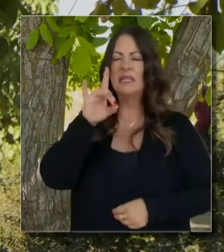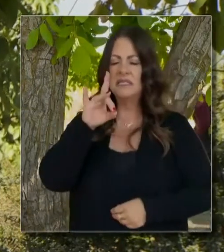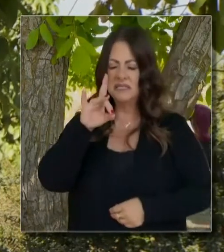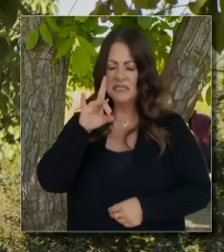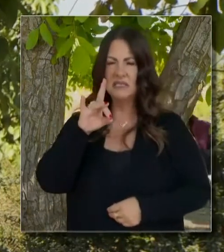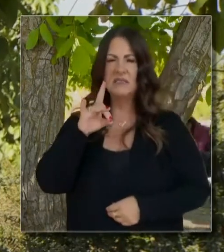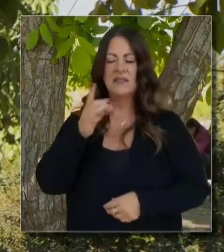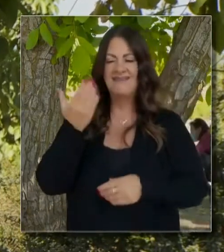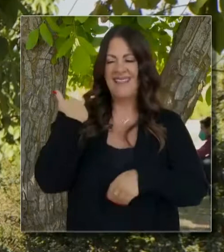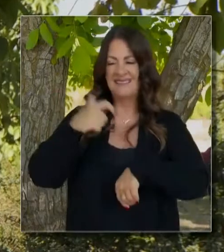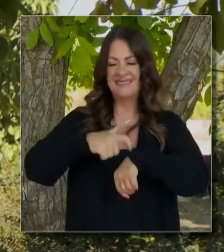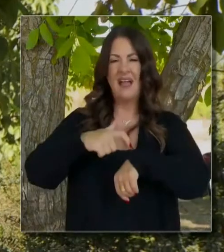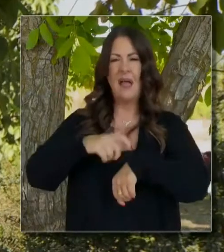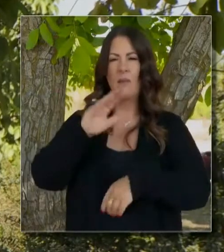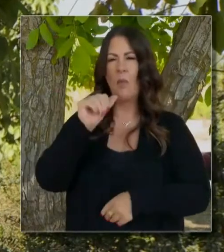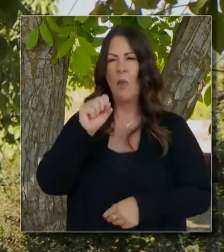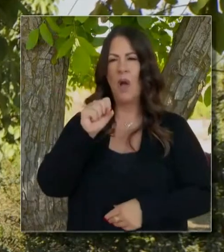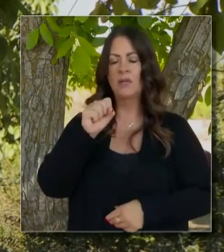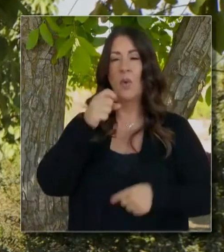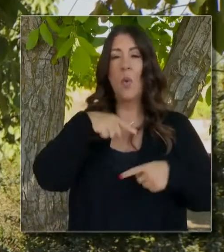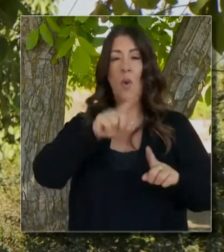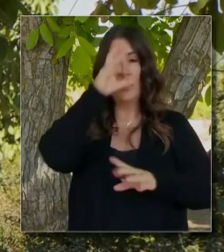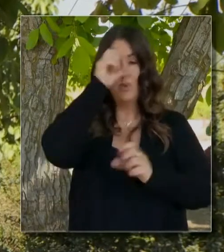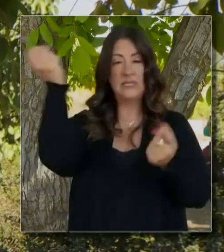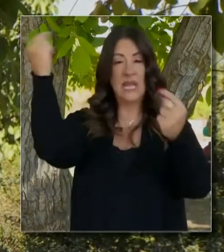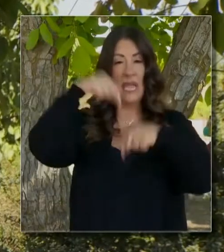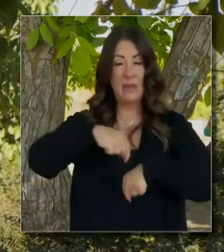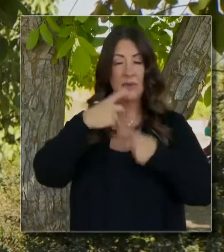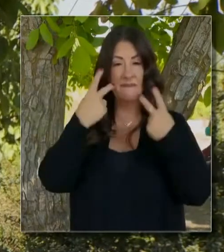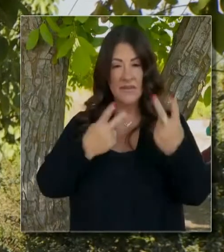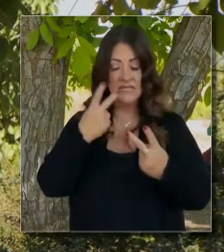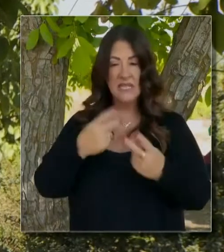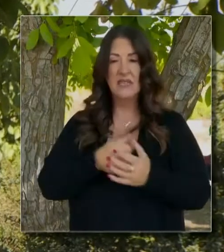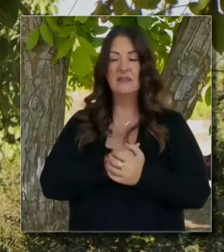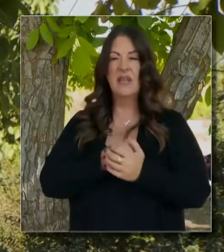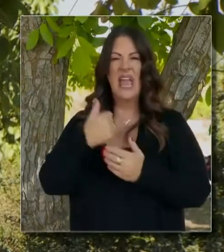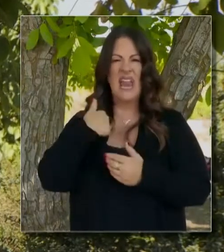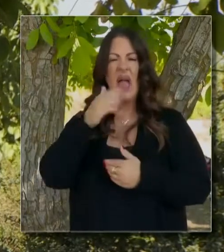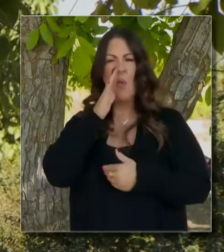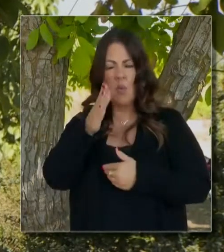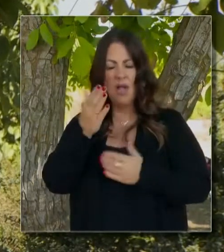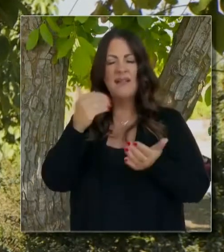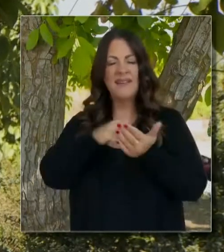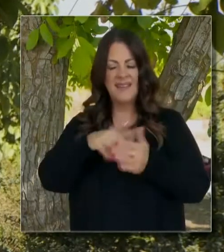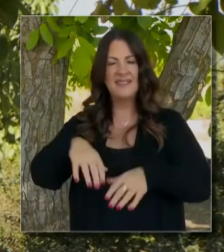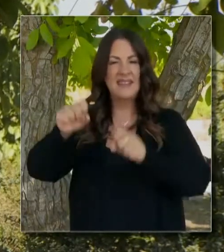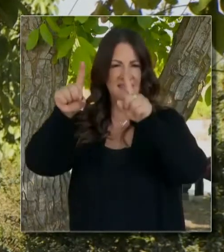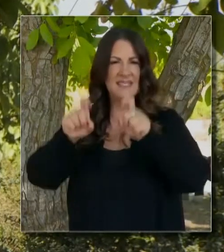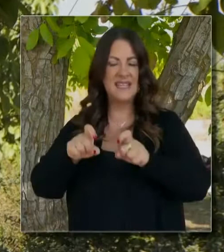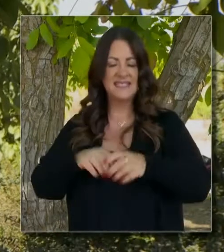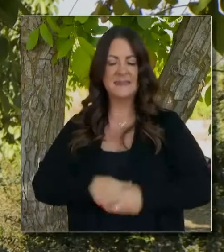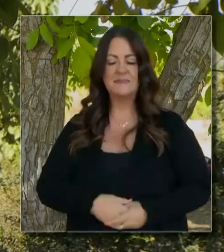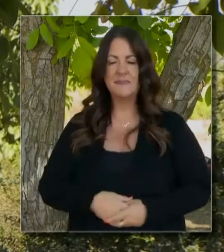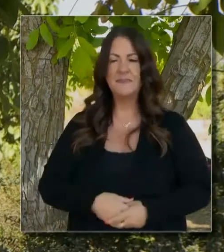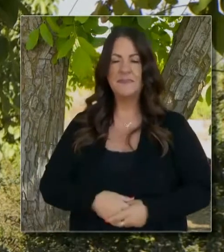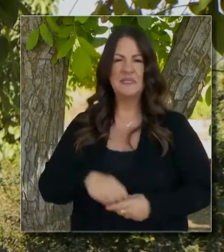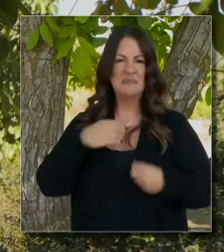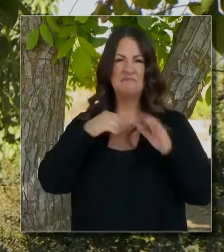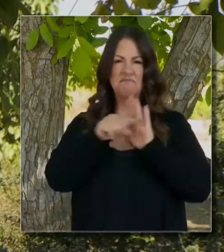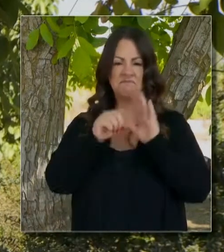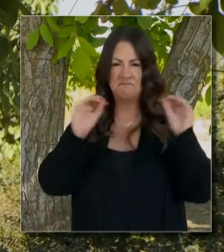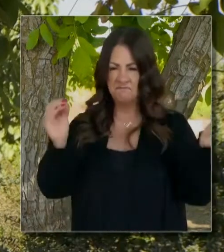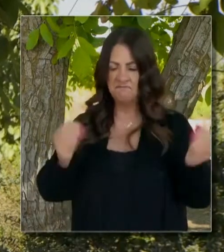including the last occasion, which was when the president visited, and I look forward to getting tested again. So just to clarify, the last time